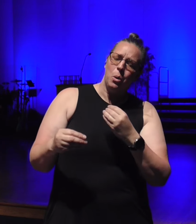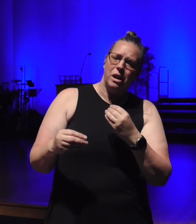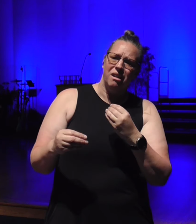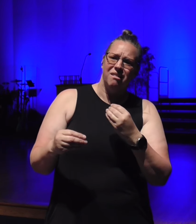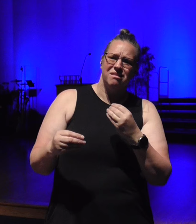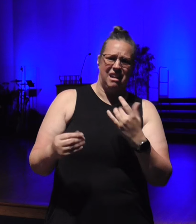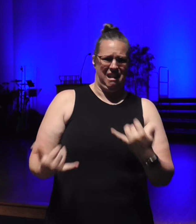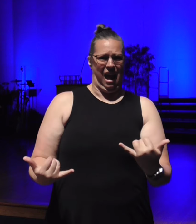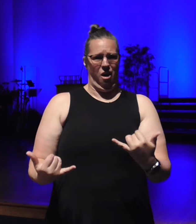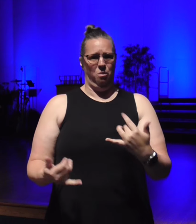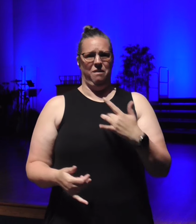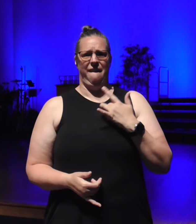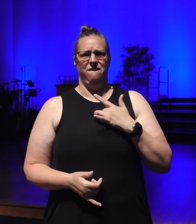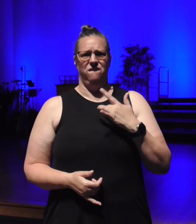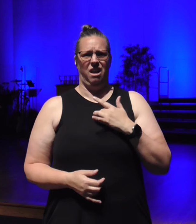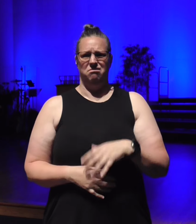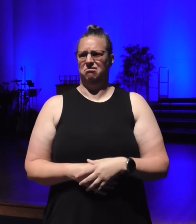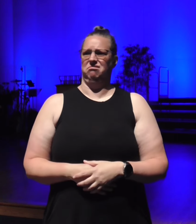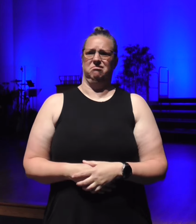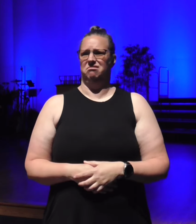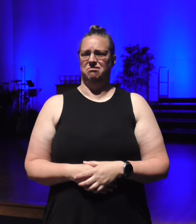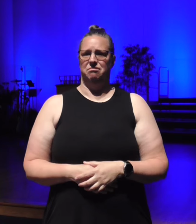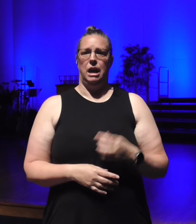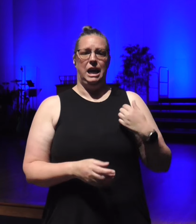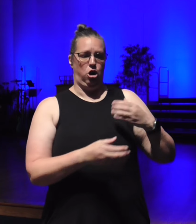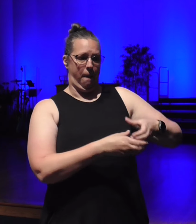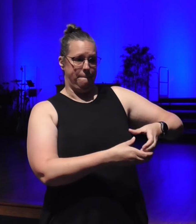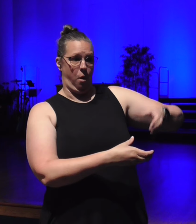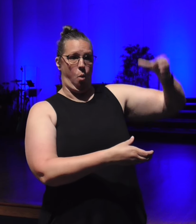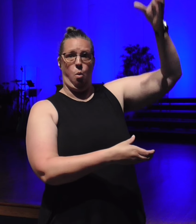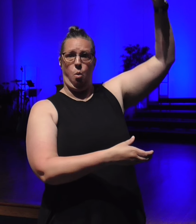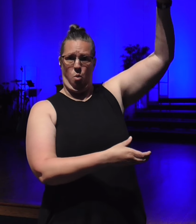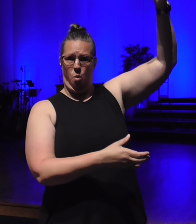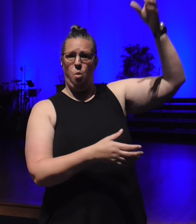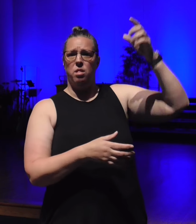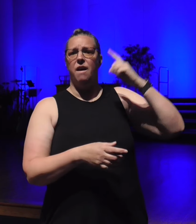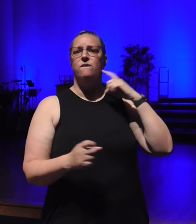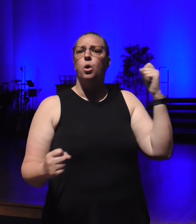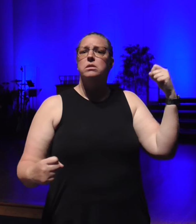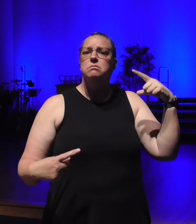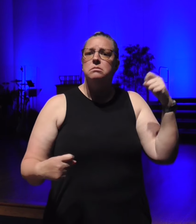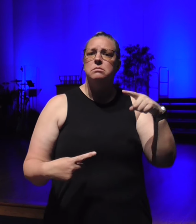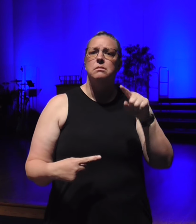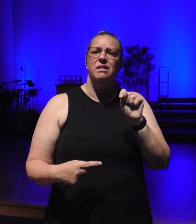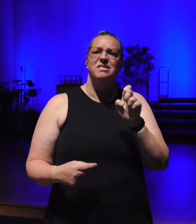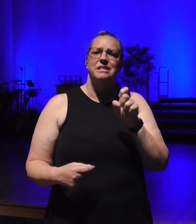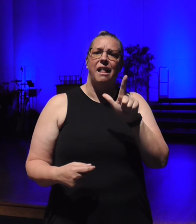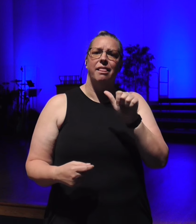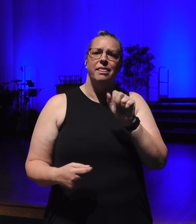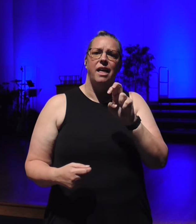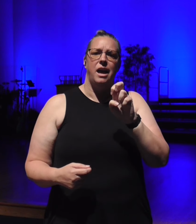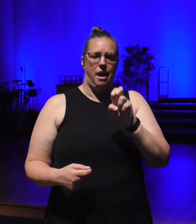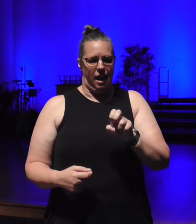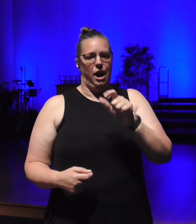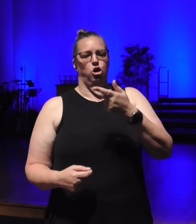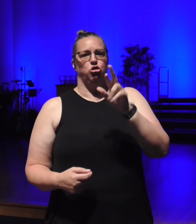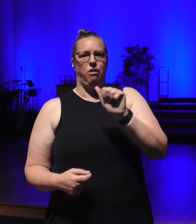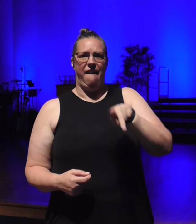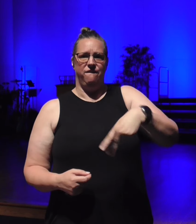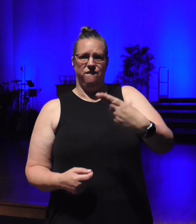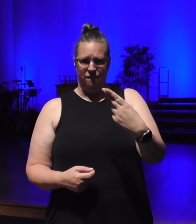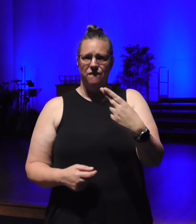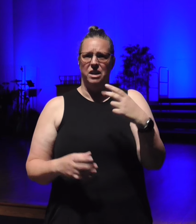irritation as you hear the buzz of the telegraph wire that's moving along above you.